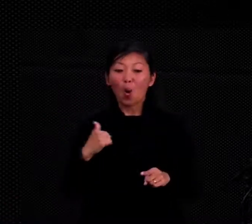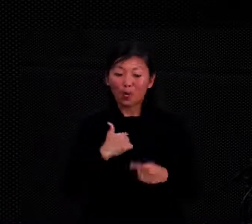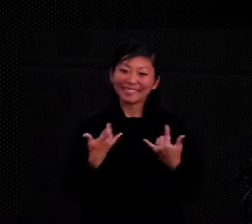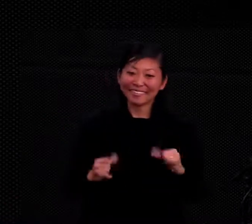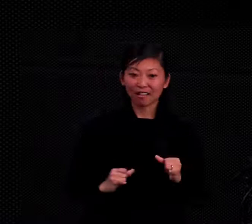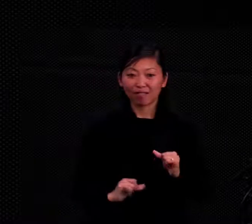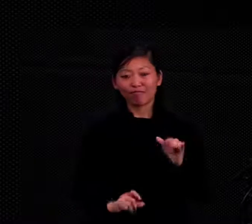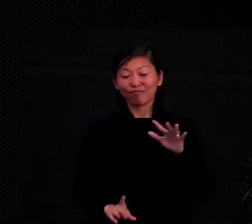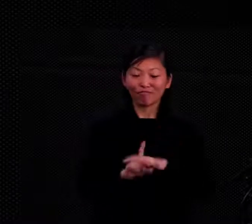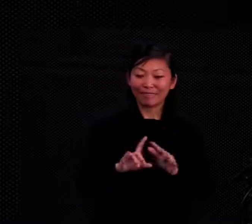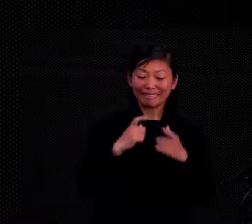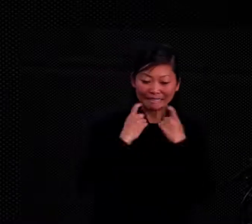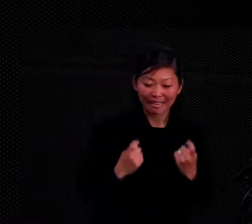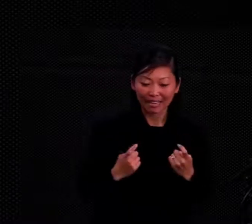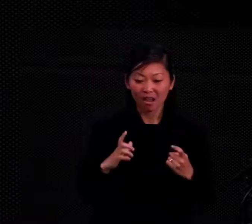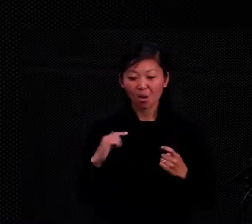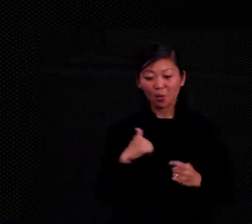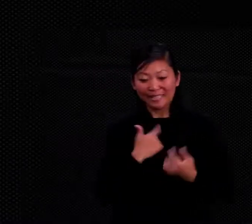own rebellion.